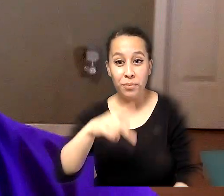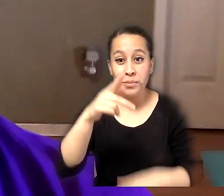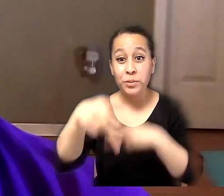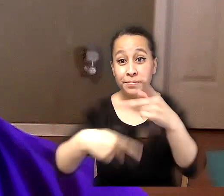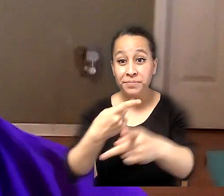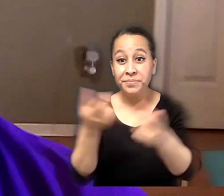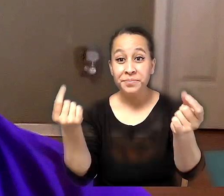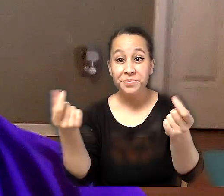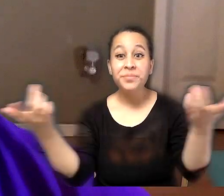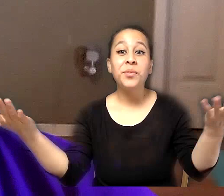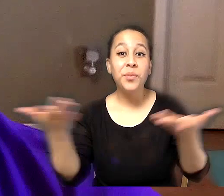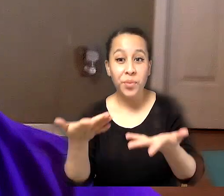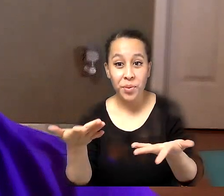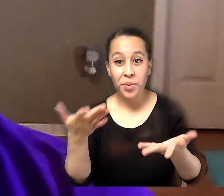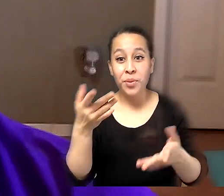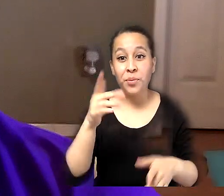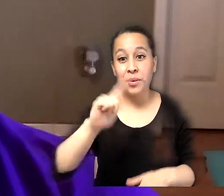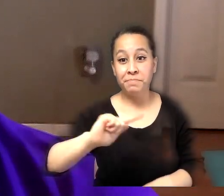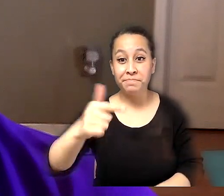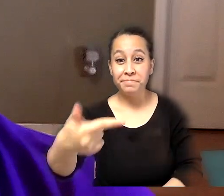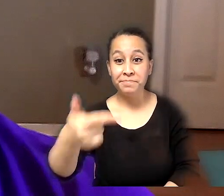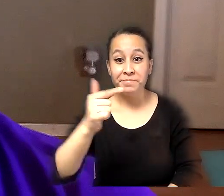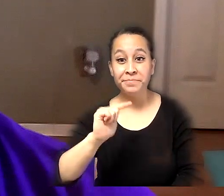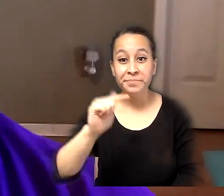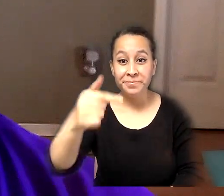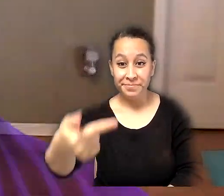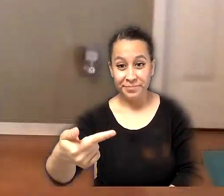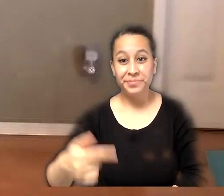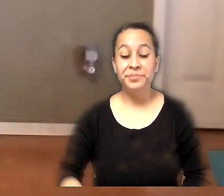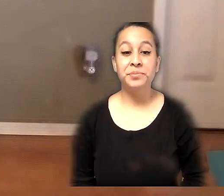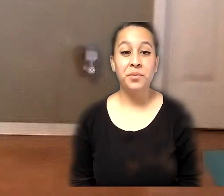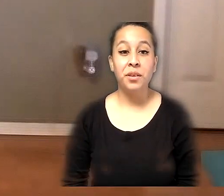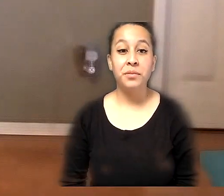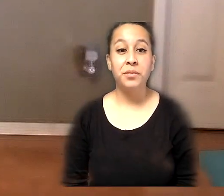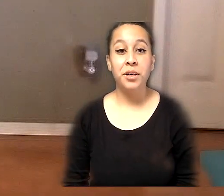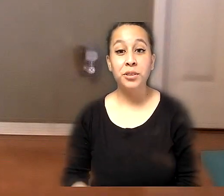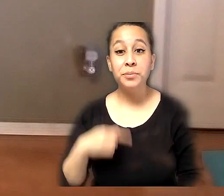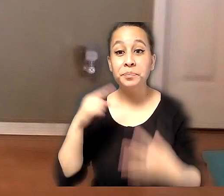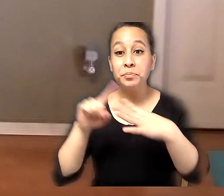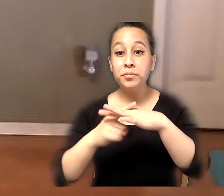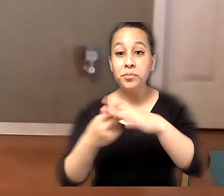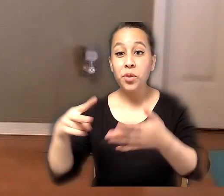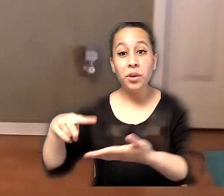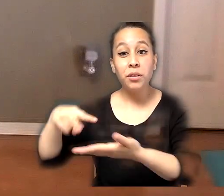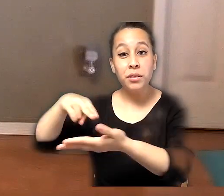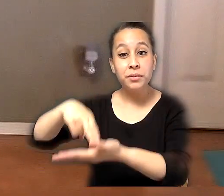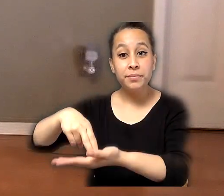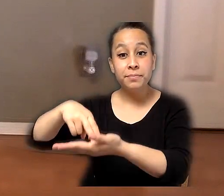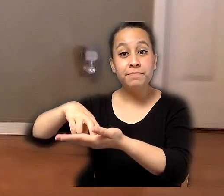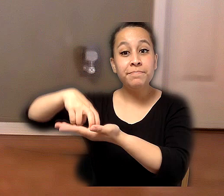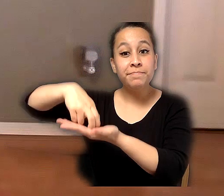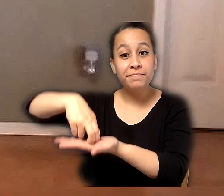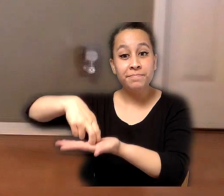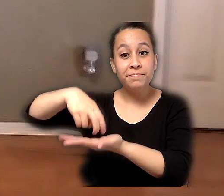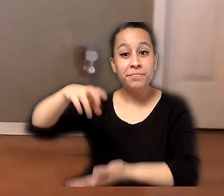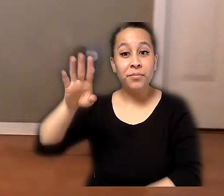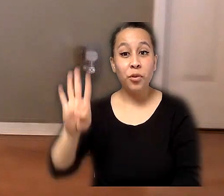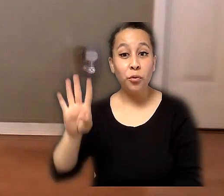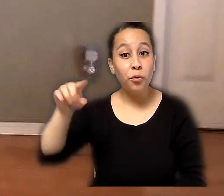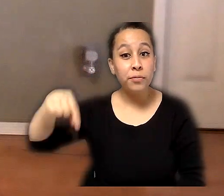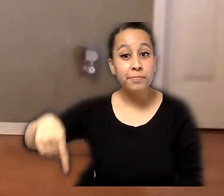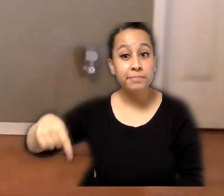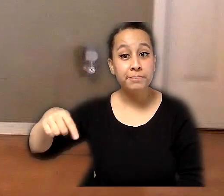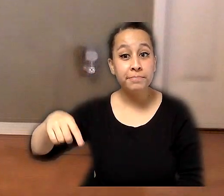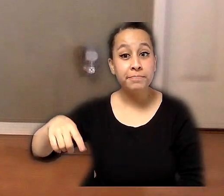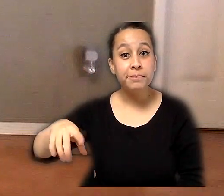called consecutive, which just means that you follow everything I do. We're going to start with our feet together and we're going to bend our knees, four counts